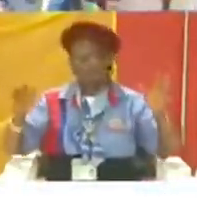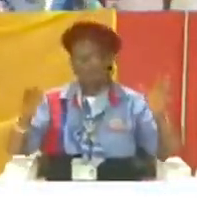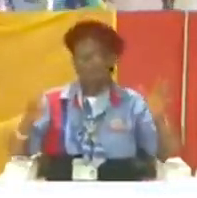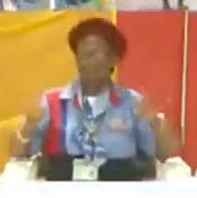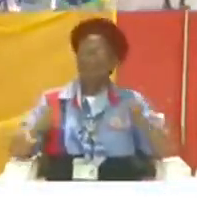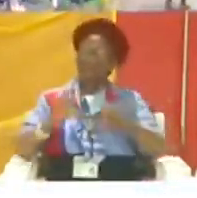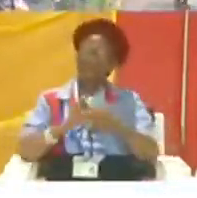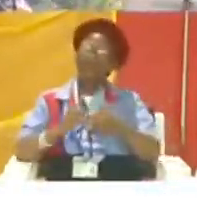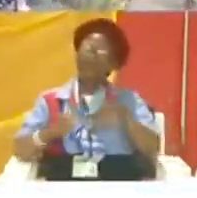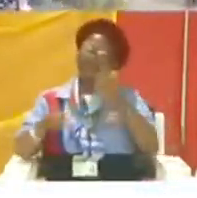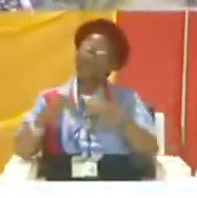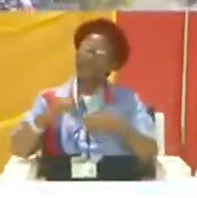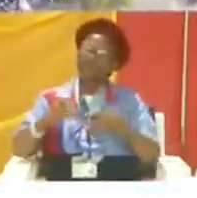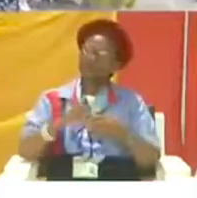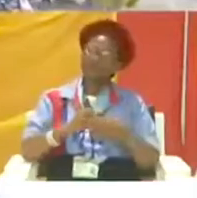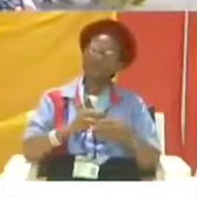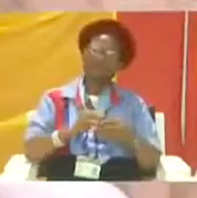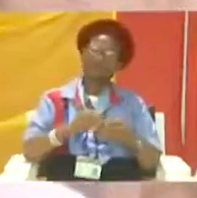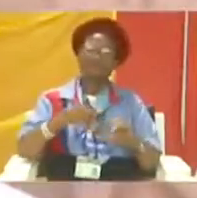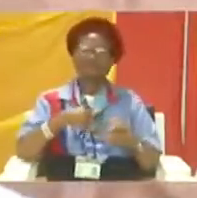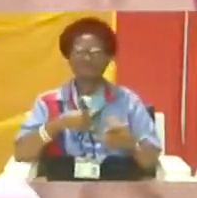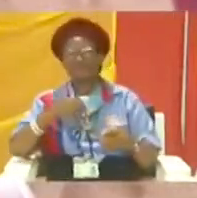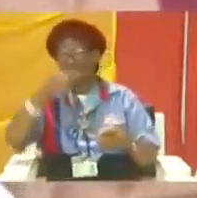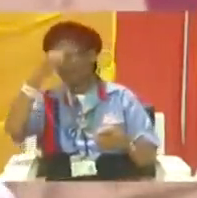Baba Jire has done me well.